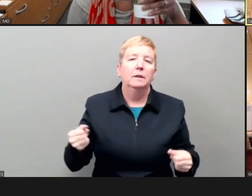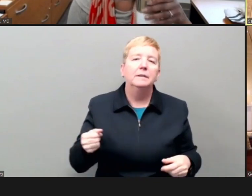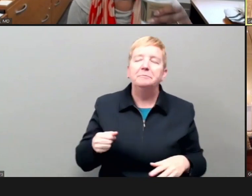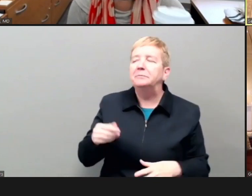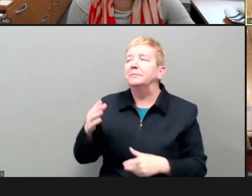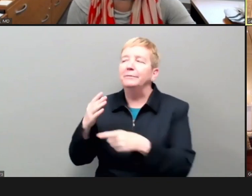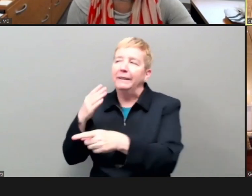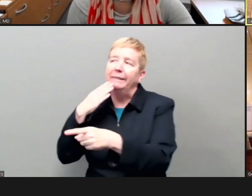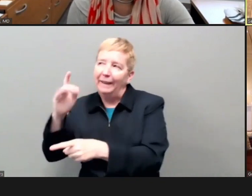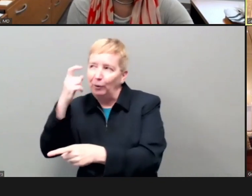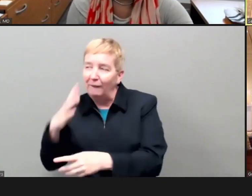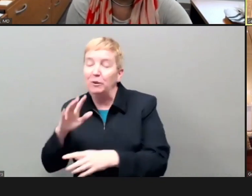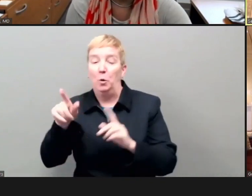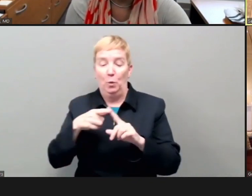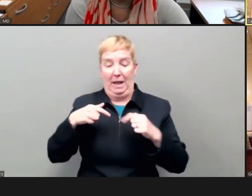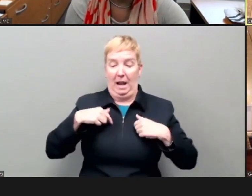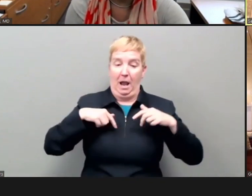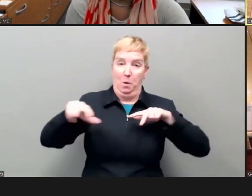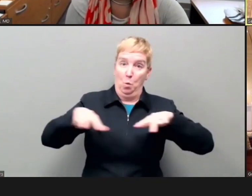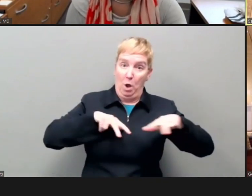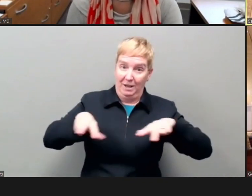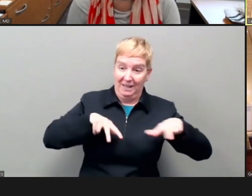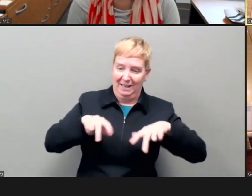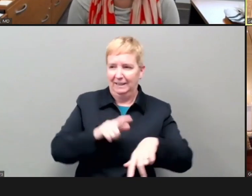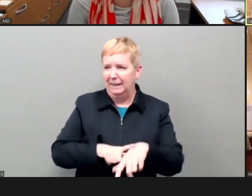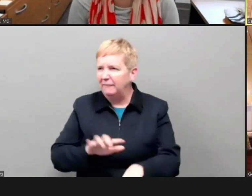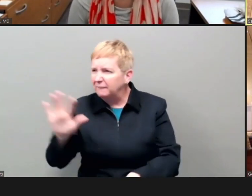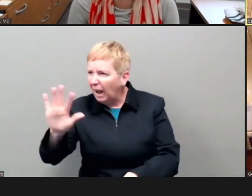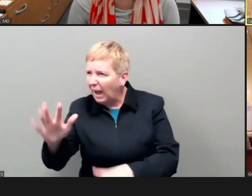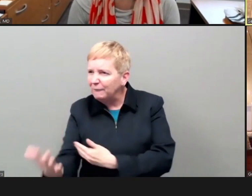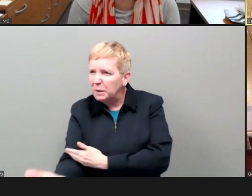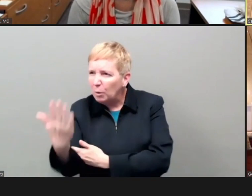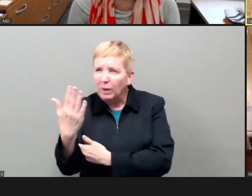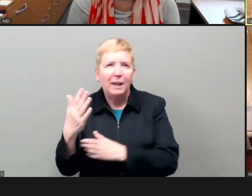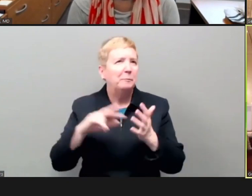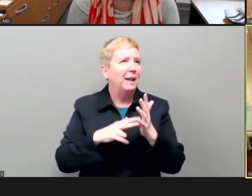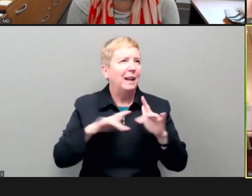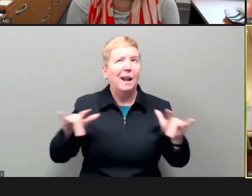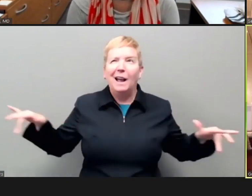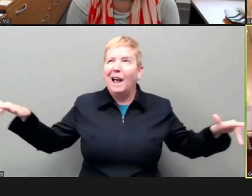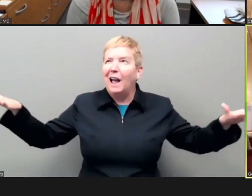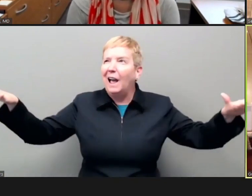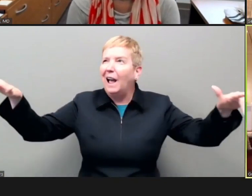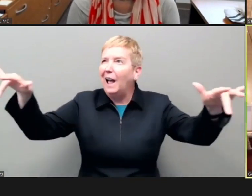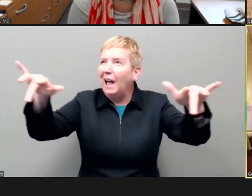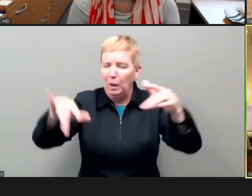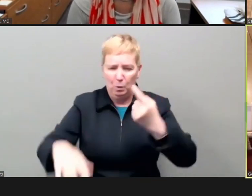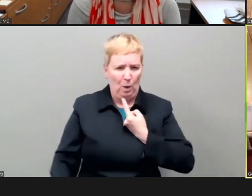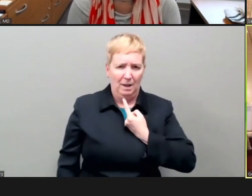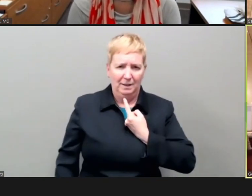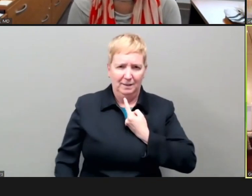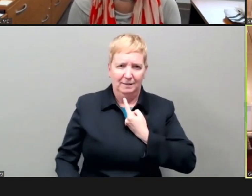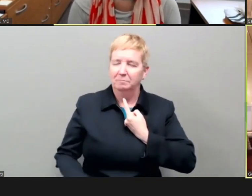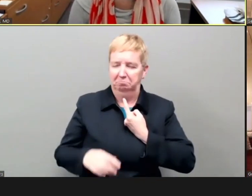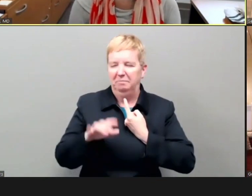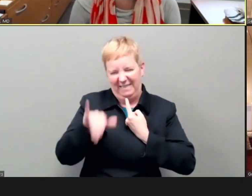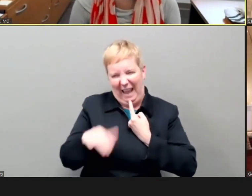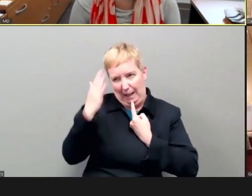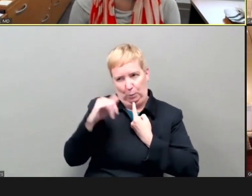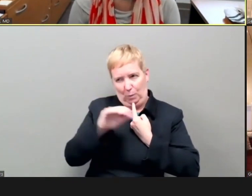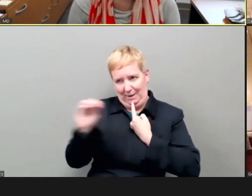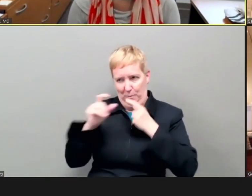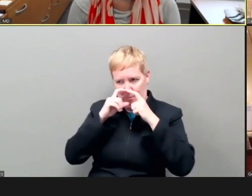go out walking in Placitas at 5 in the morning, that no one else is around, just for the record.